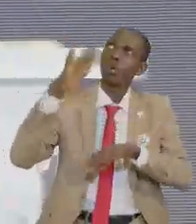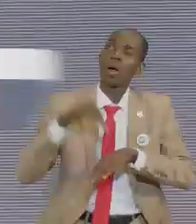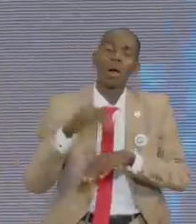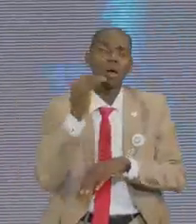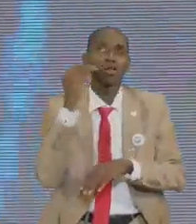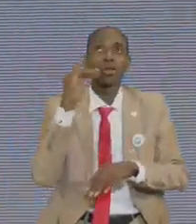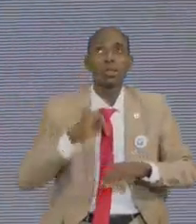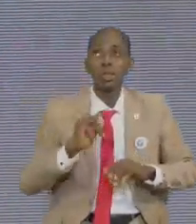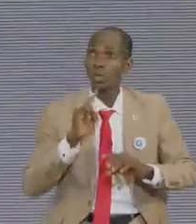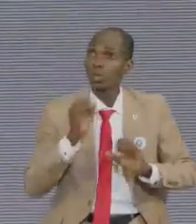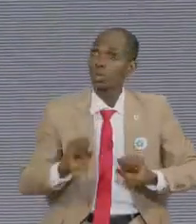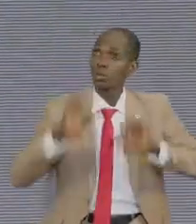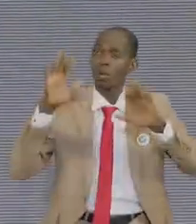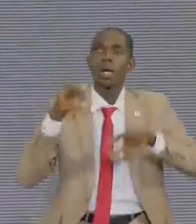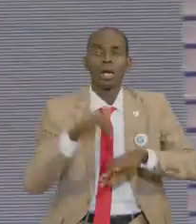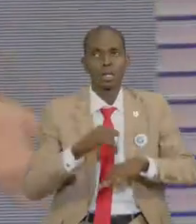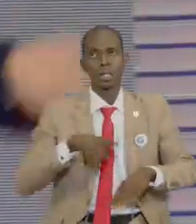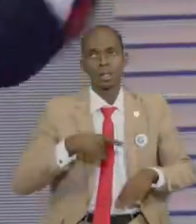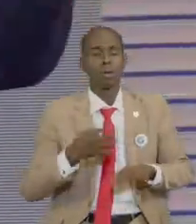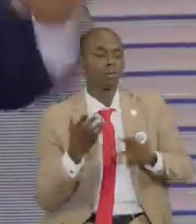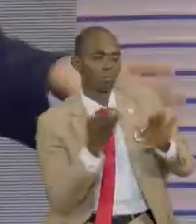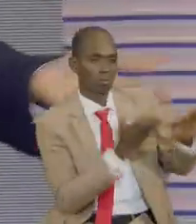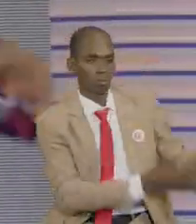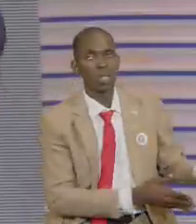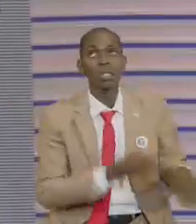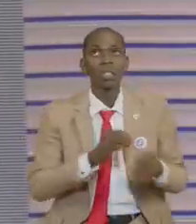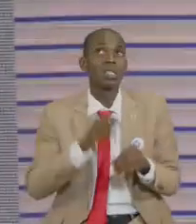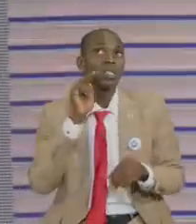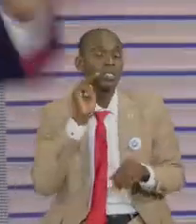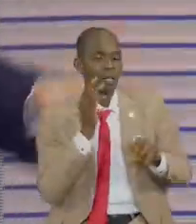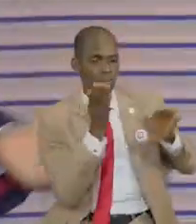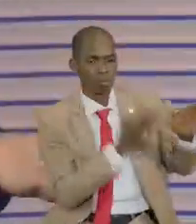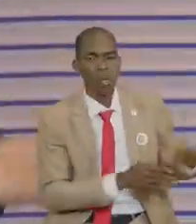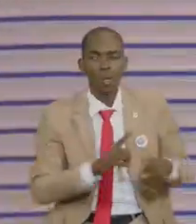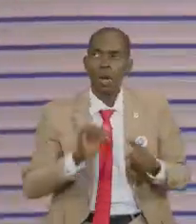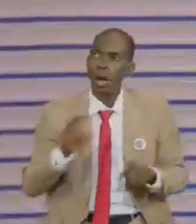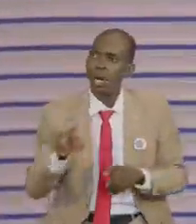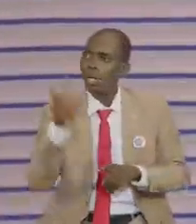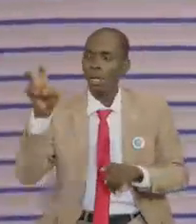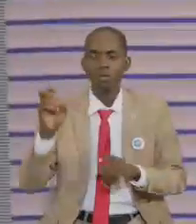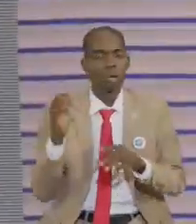Your consecration will travel with you and go with you everywhere you go.